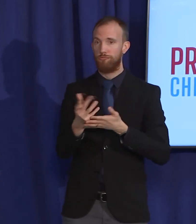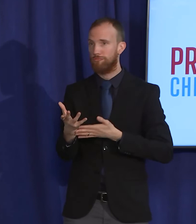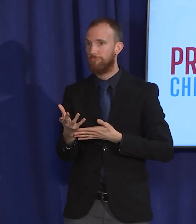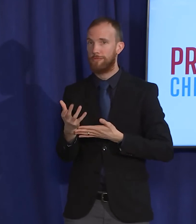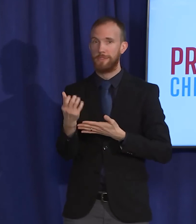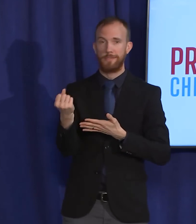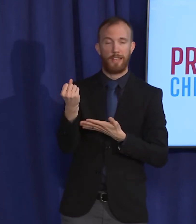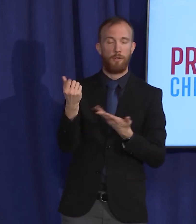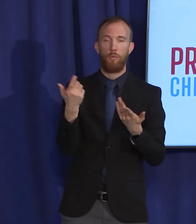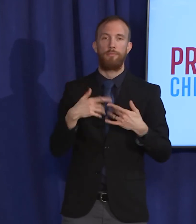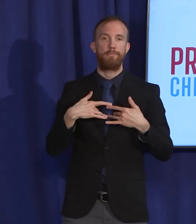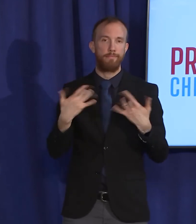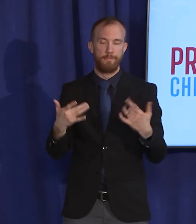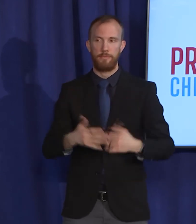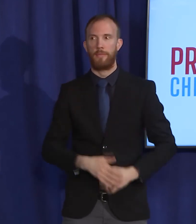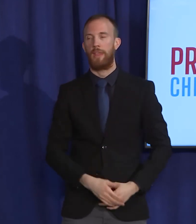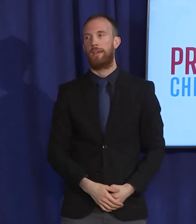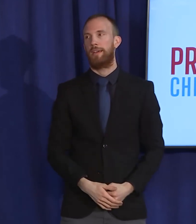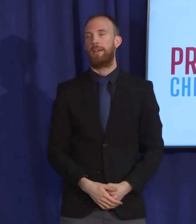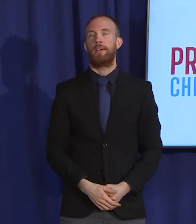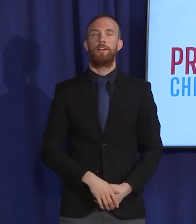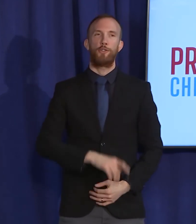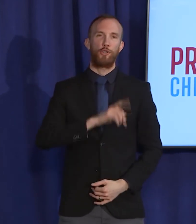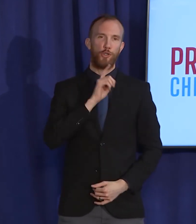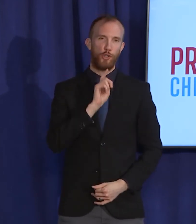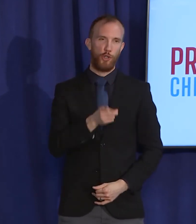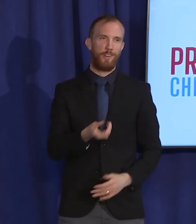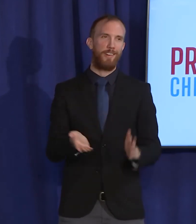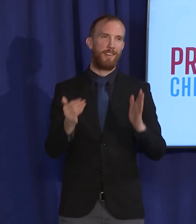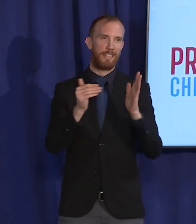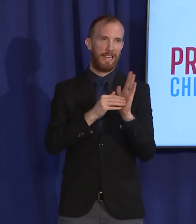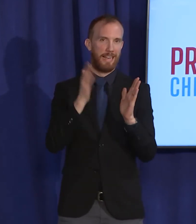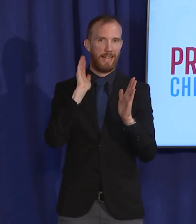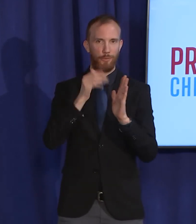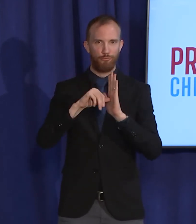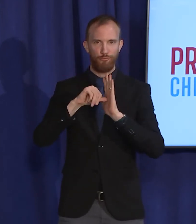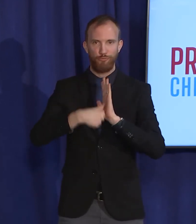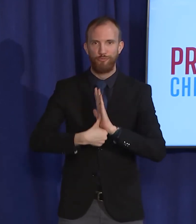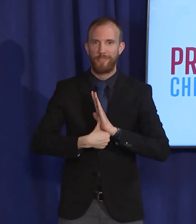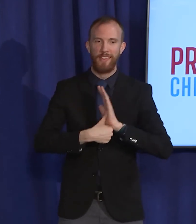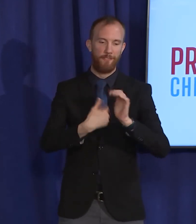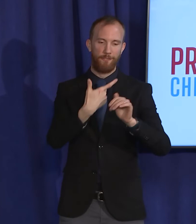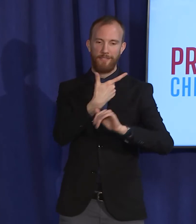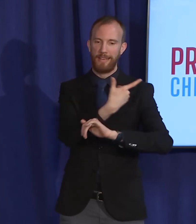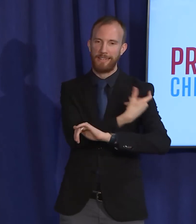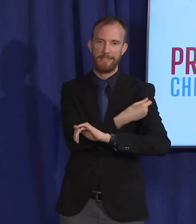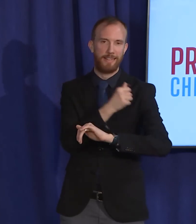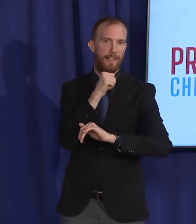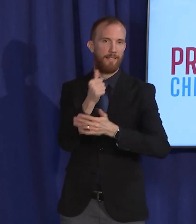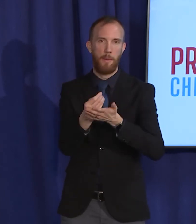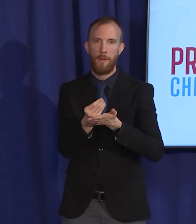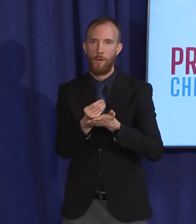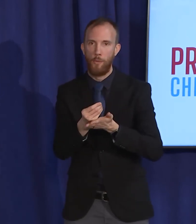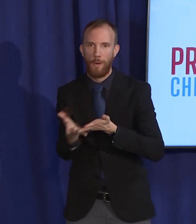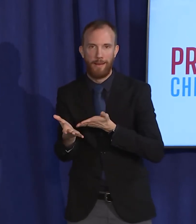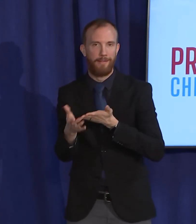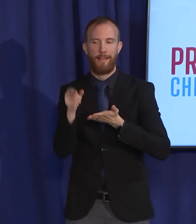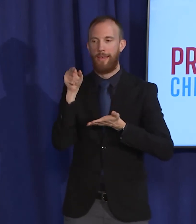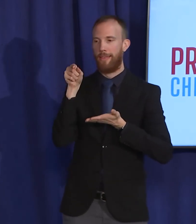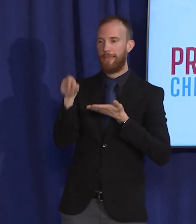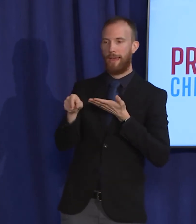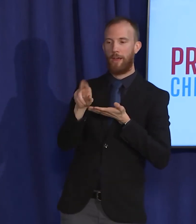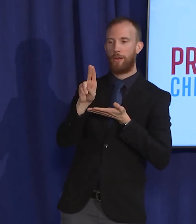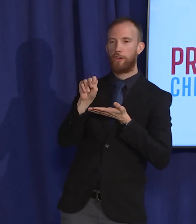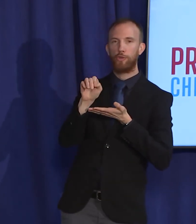So let me start by reiterating, no vaccine is going to waste at the United Center or anywhere in